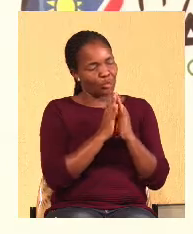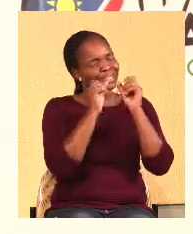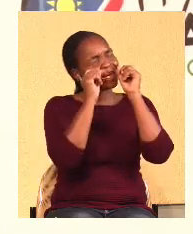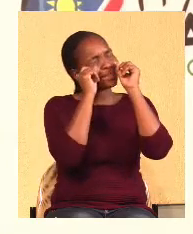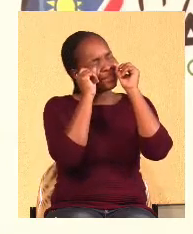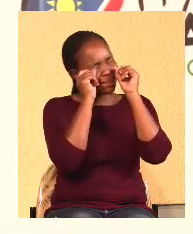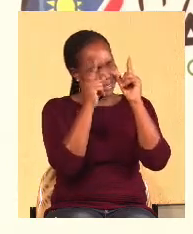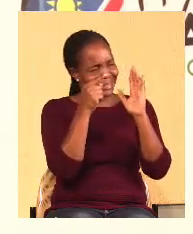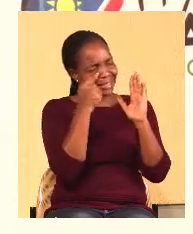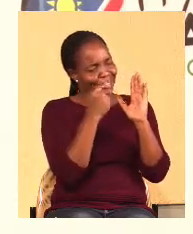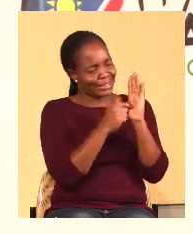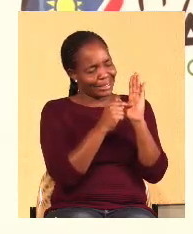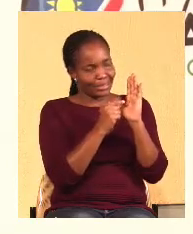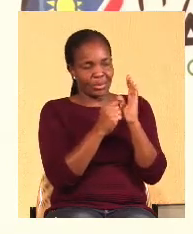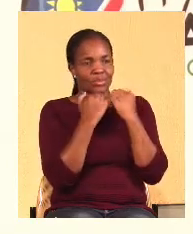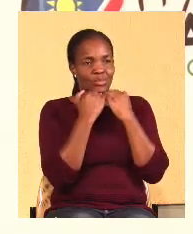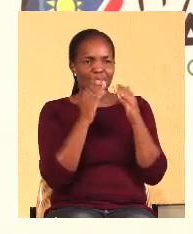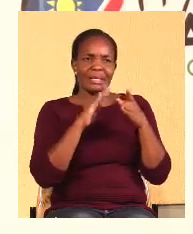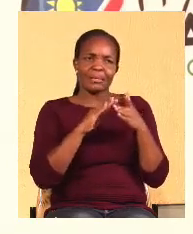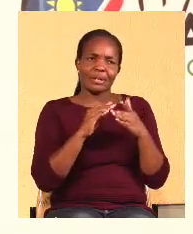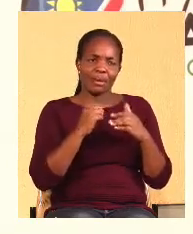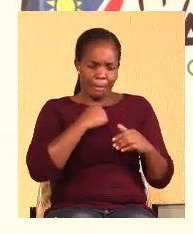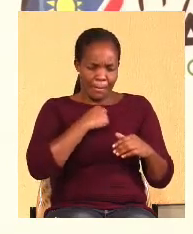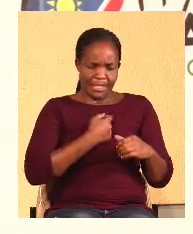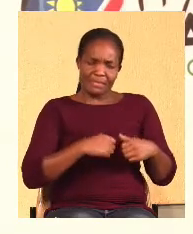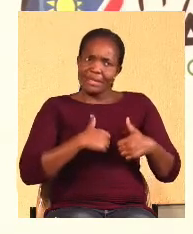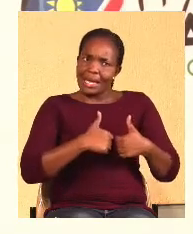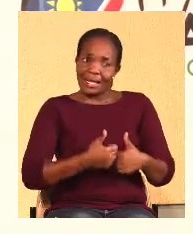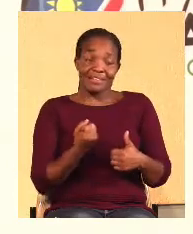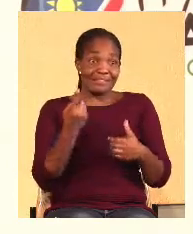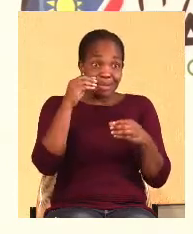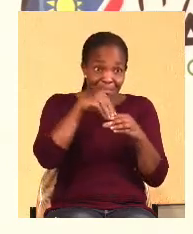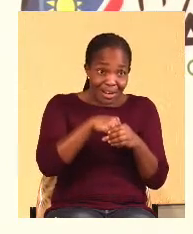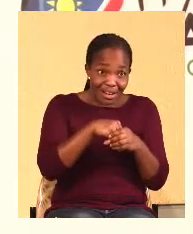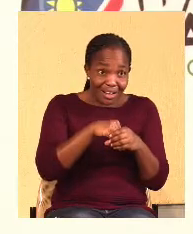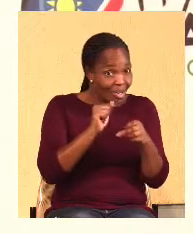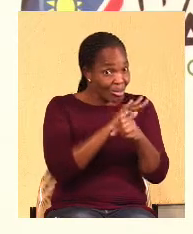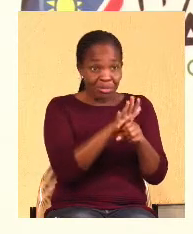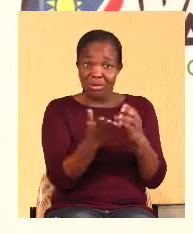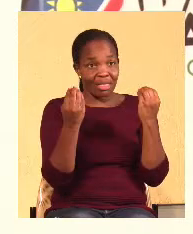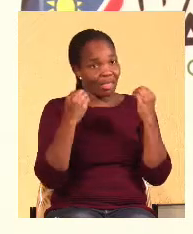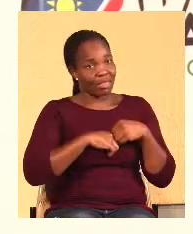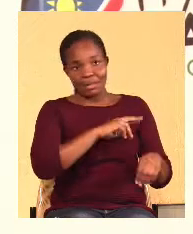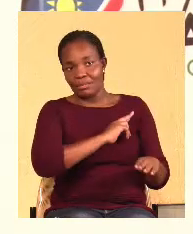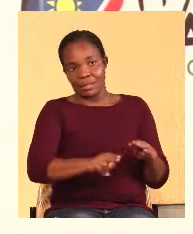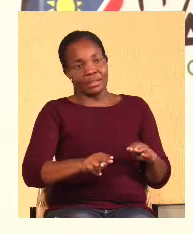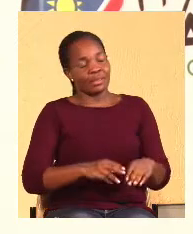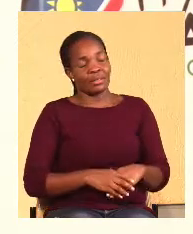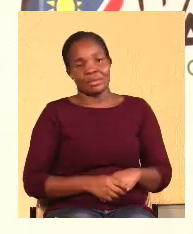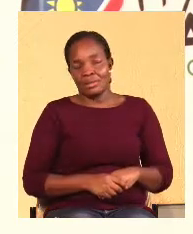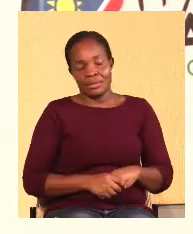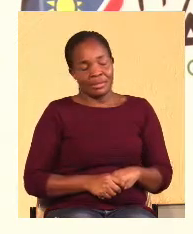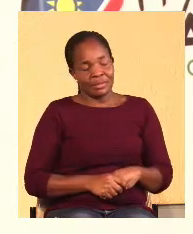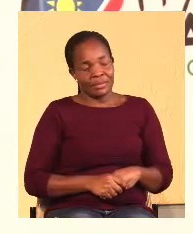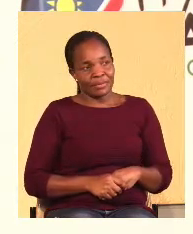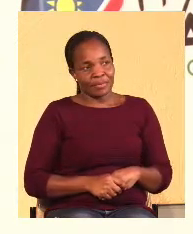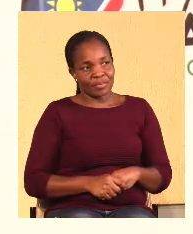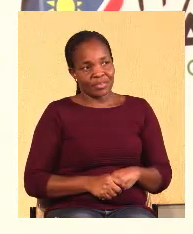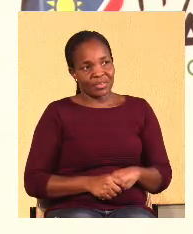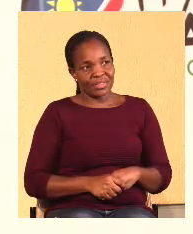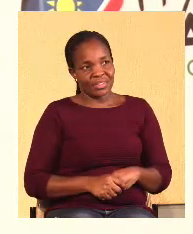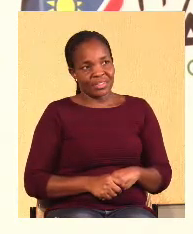different perspective, to say, look, it's my own health if I'm exposed and I get infected. There is also a big chance